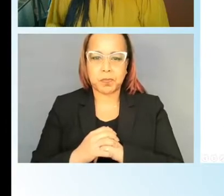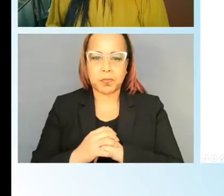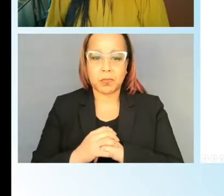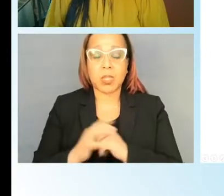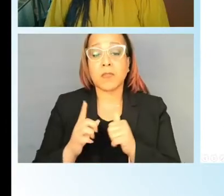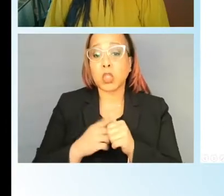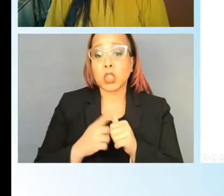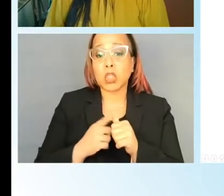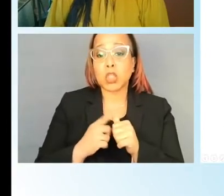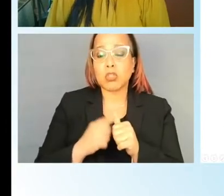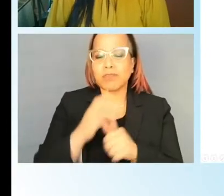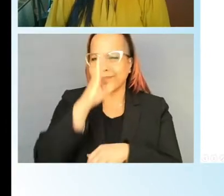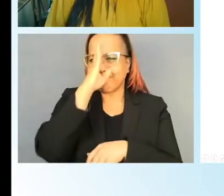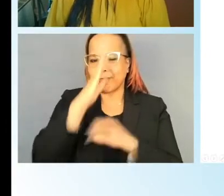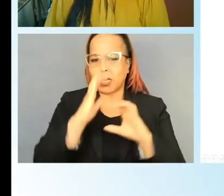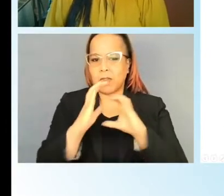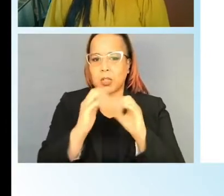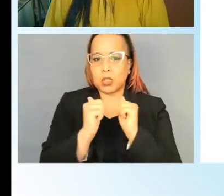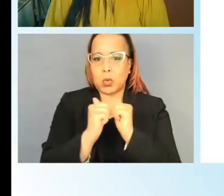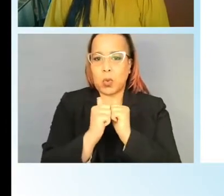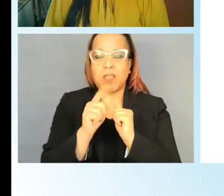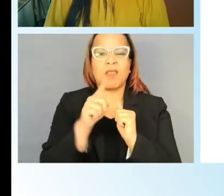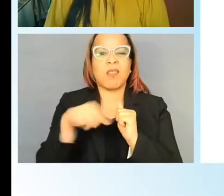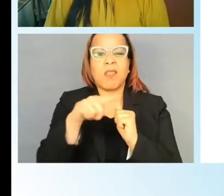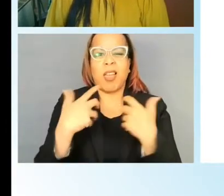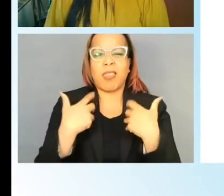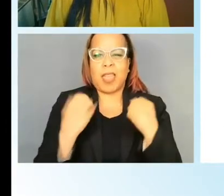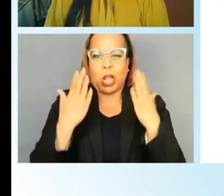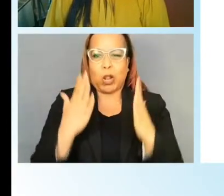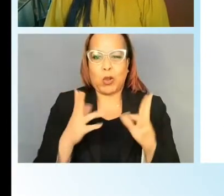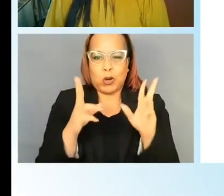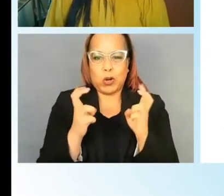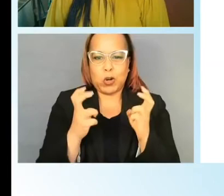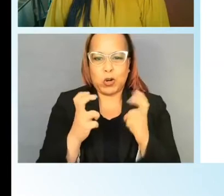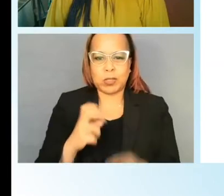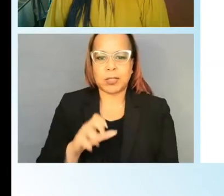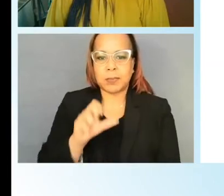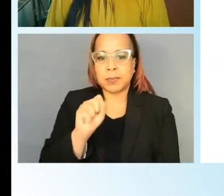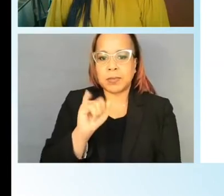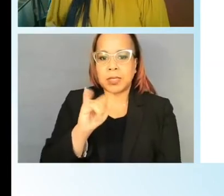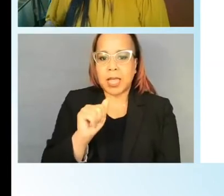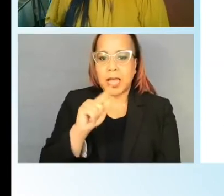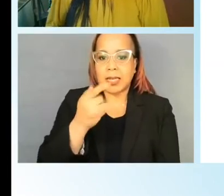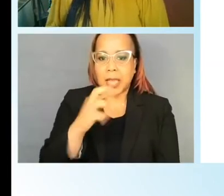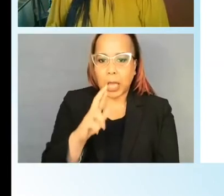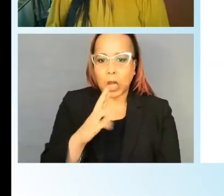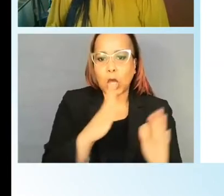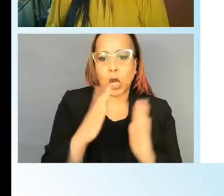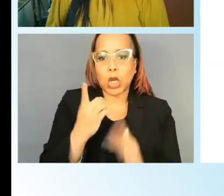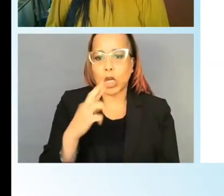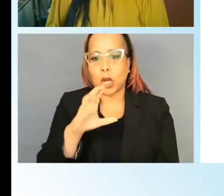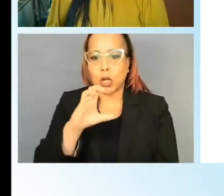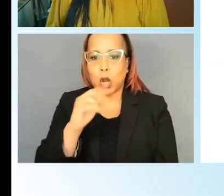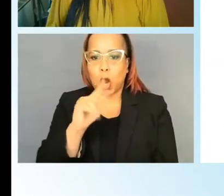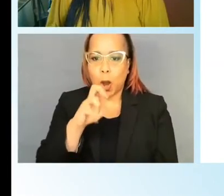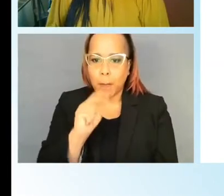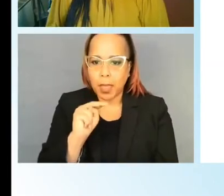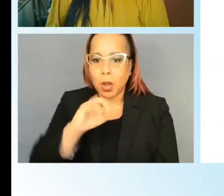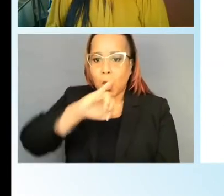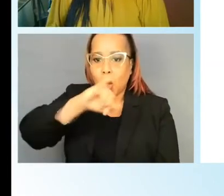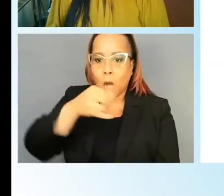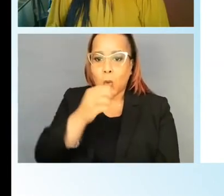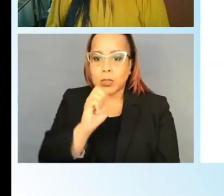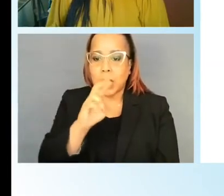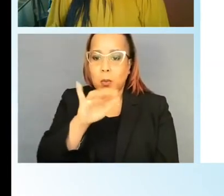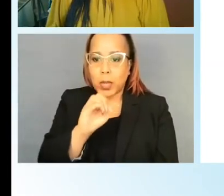is a candid conversation with the healers. Saida Taylor, Dr. Obari Cartman, Jose Rico, and